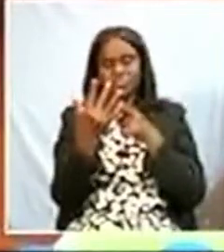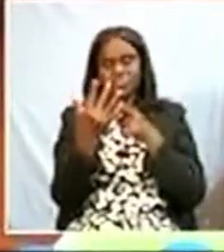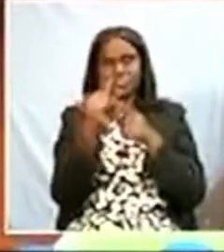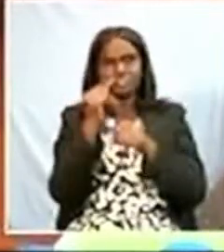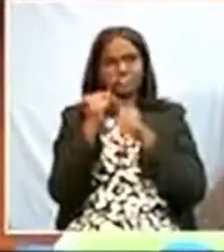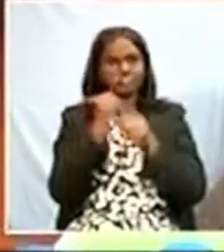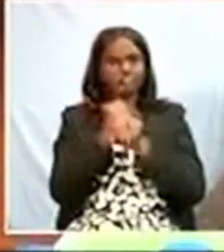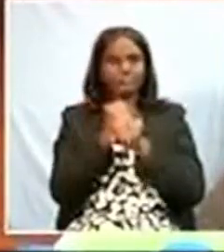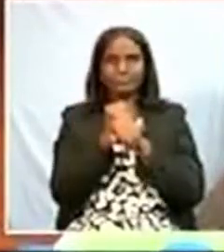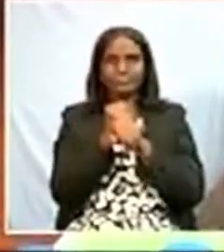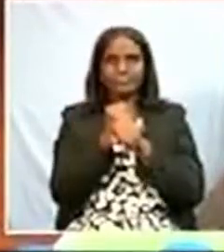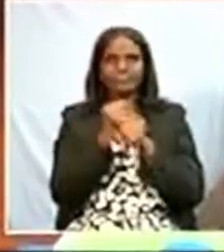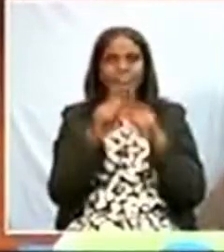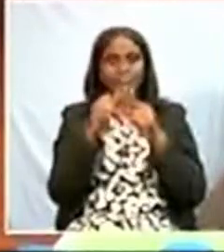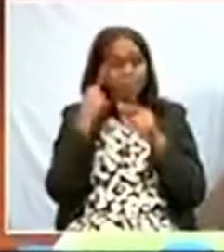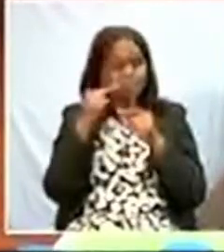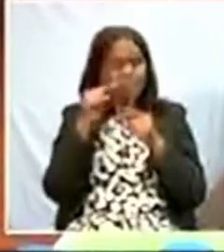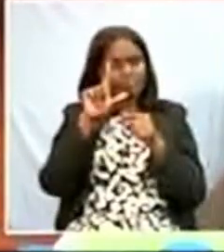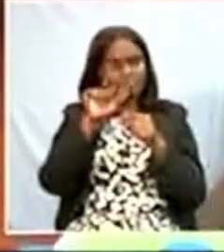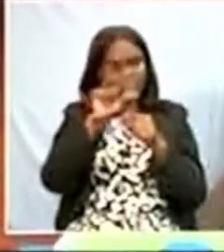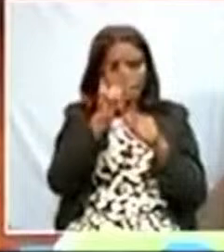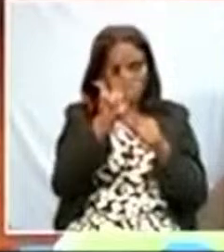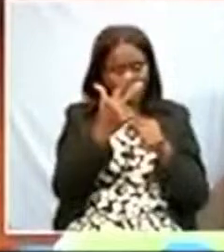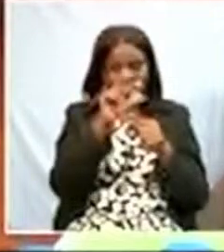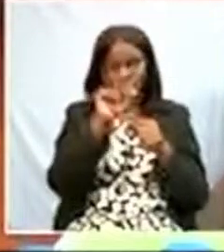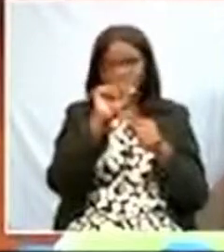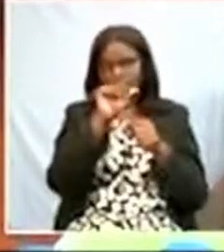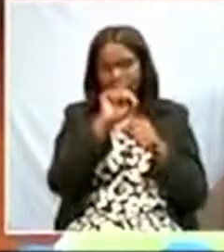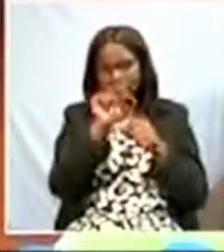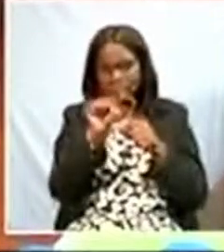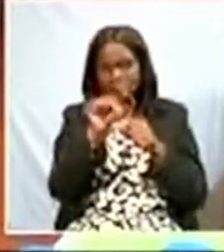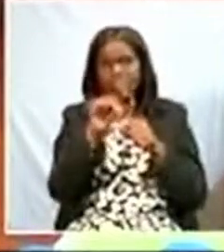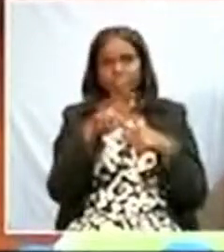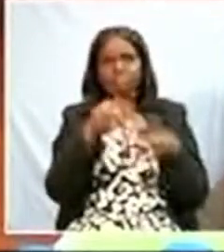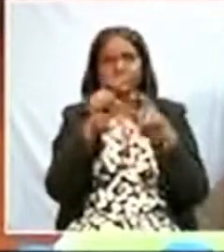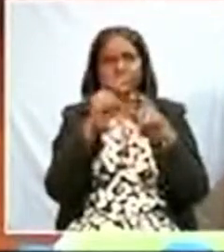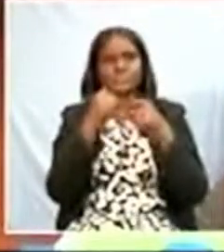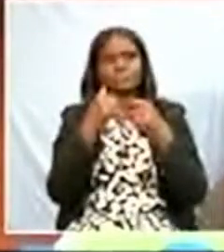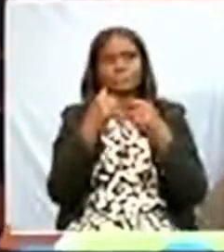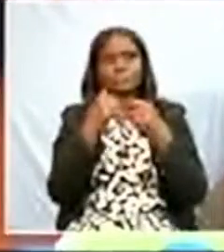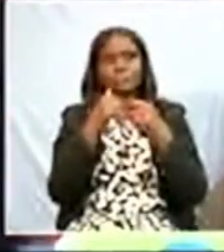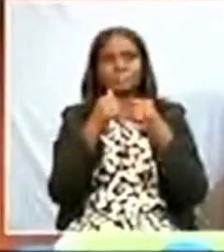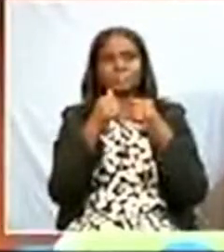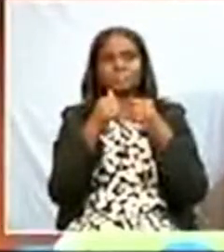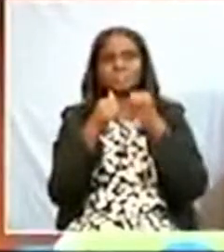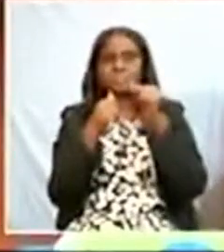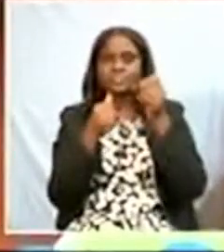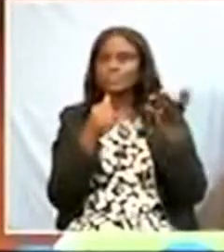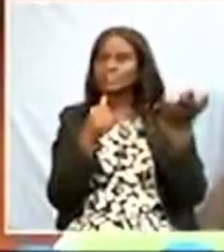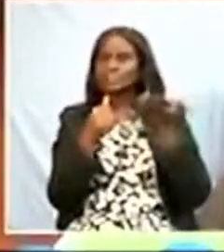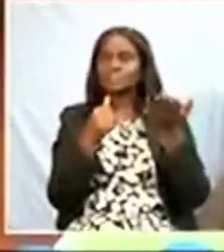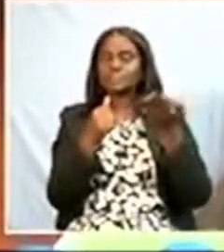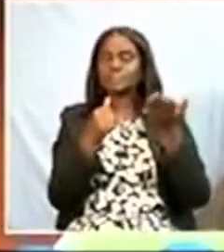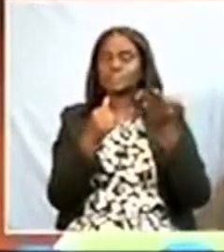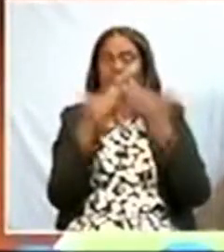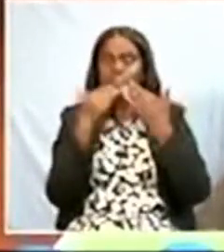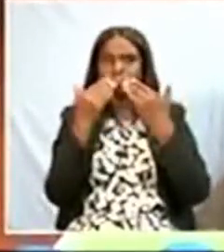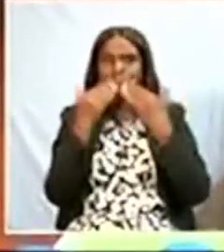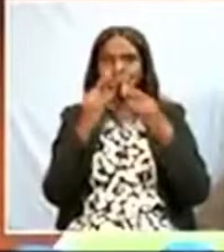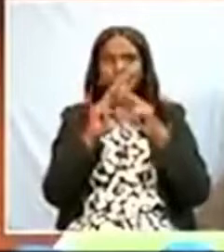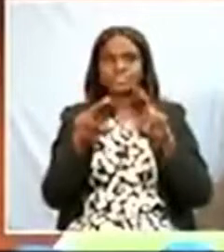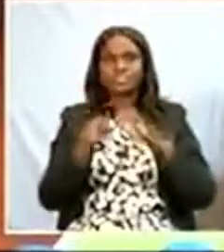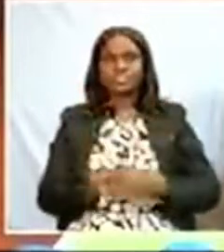year. But for the 2023, 2022, I think those challenges were not there. I thank you, Chair.